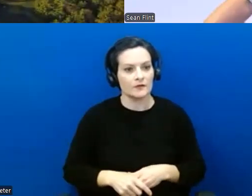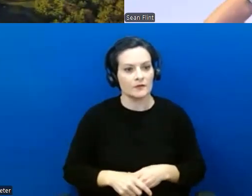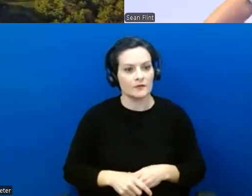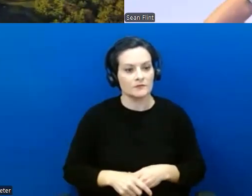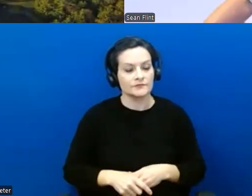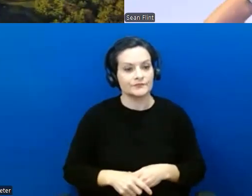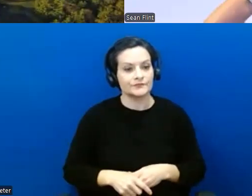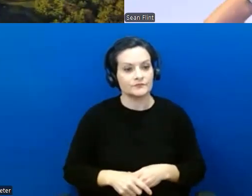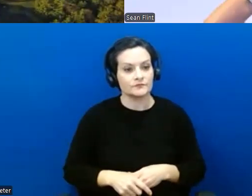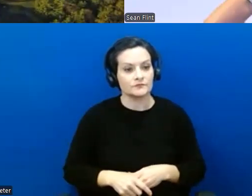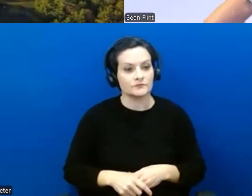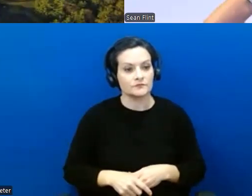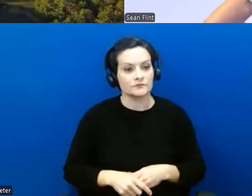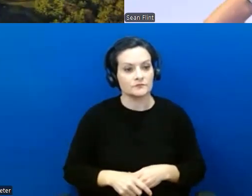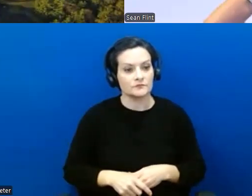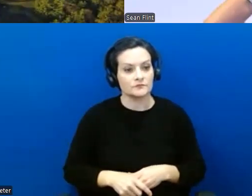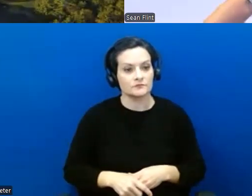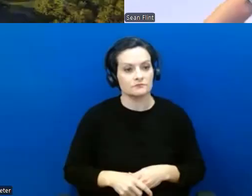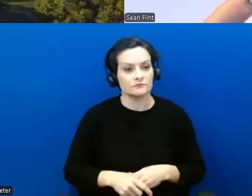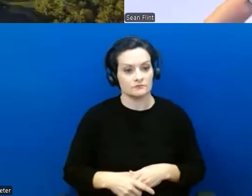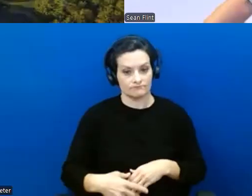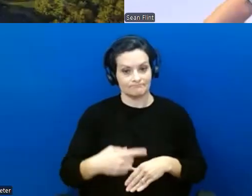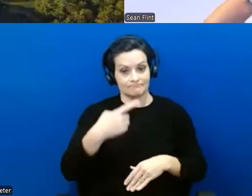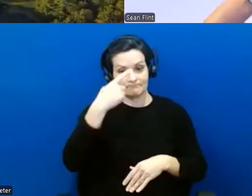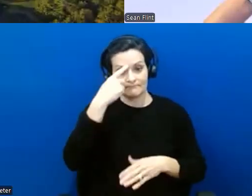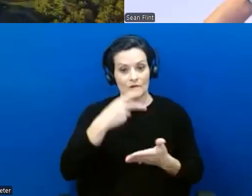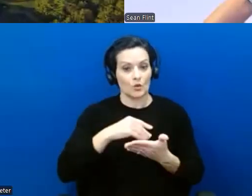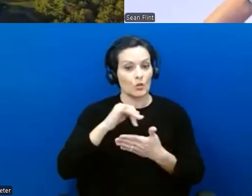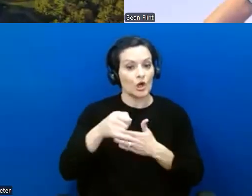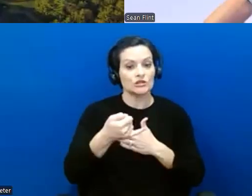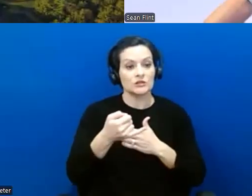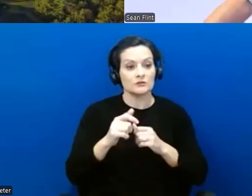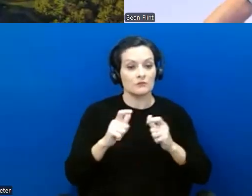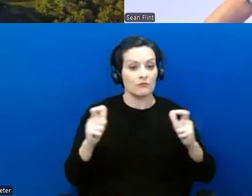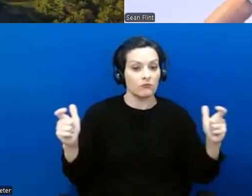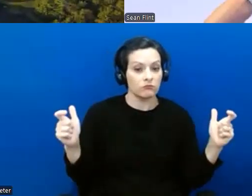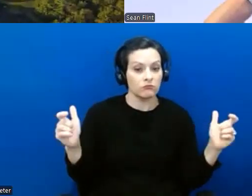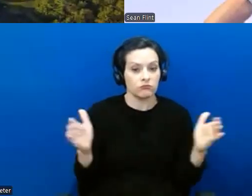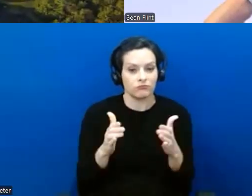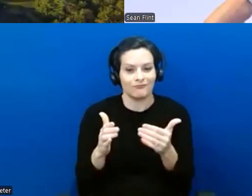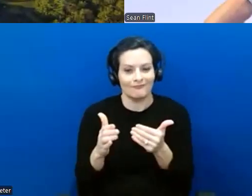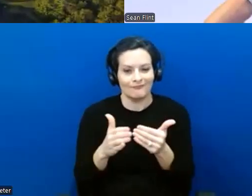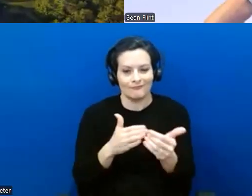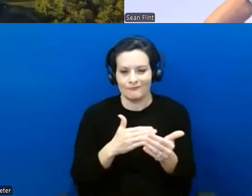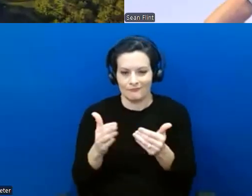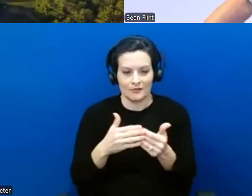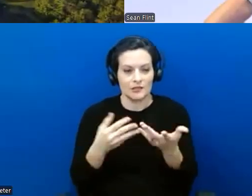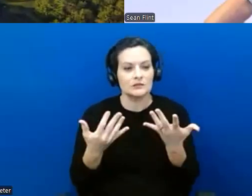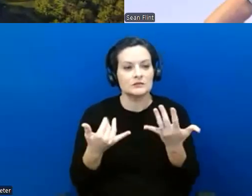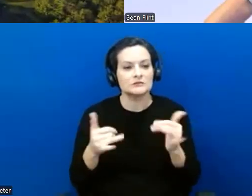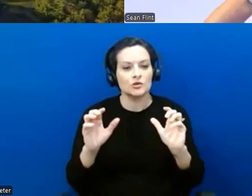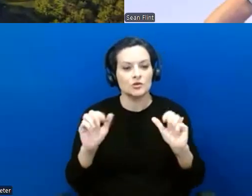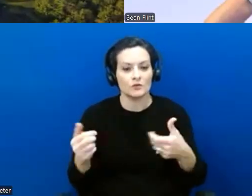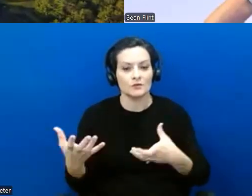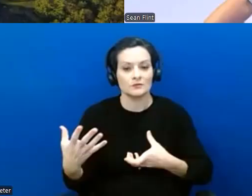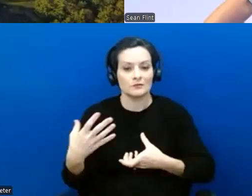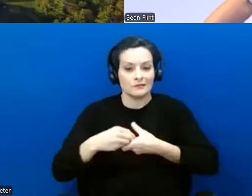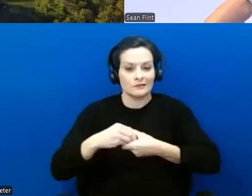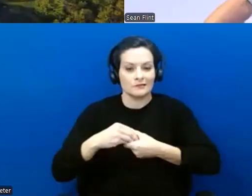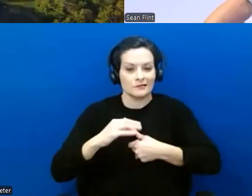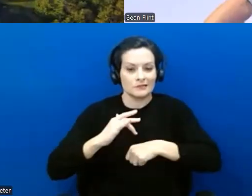engaged or how sparkly your project might be, there is also the opportunity for you to engage early on